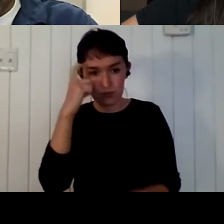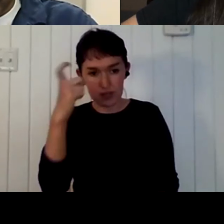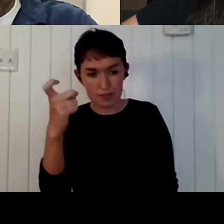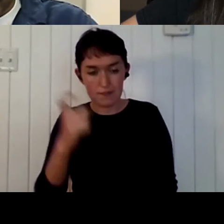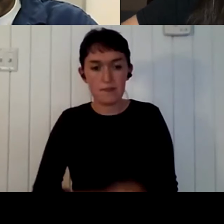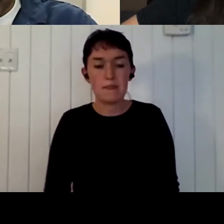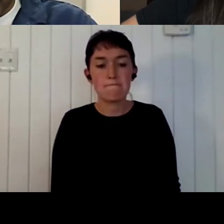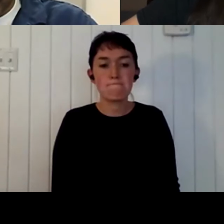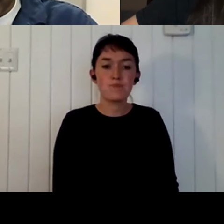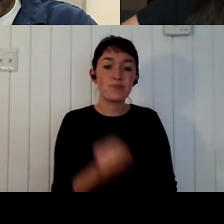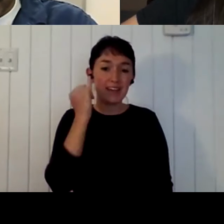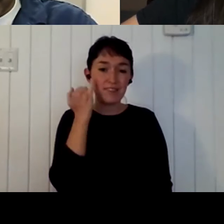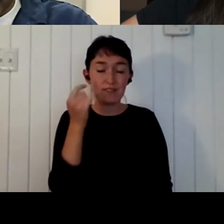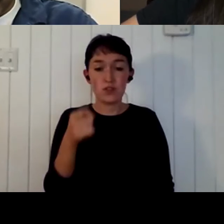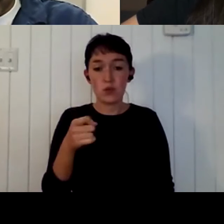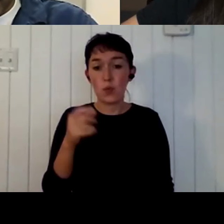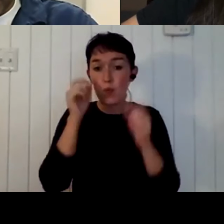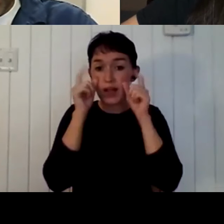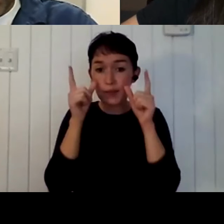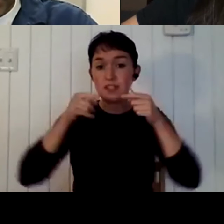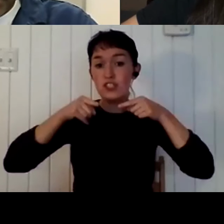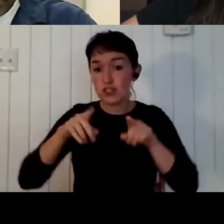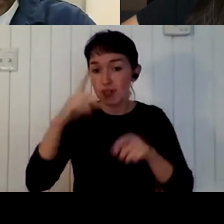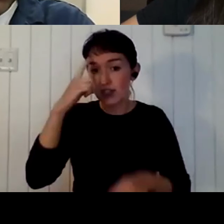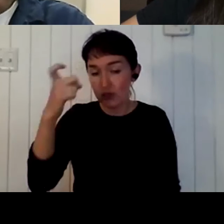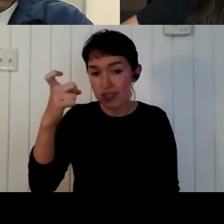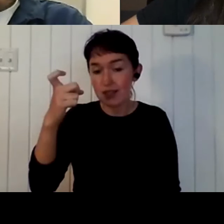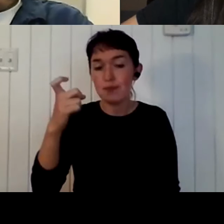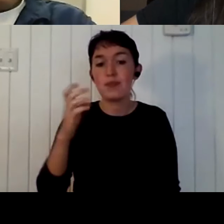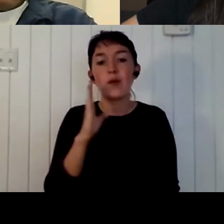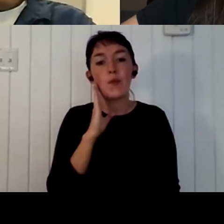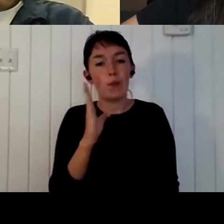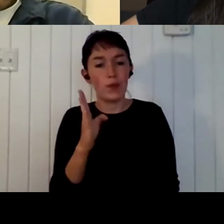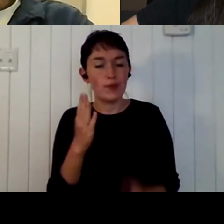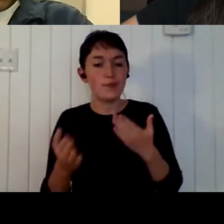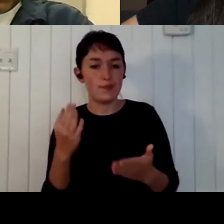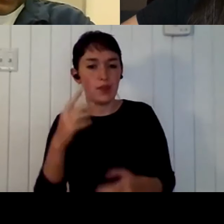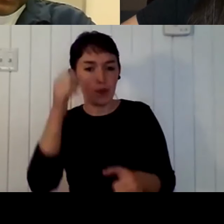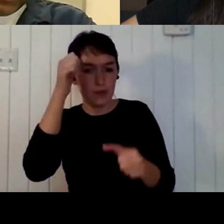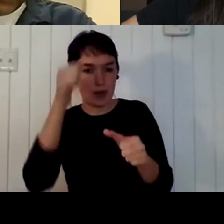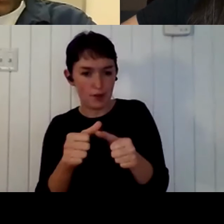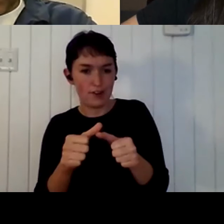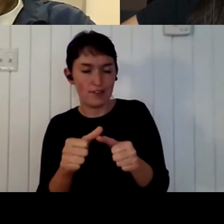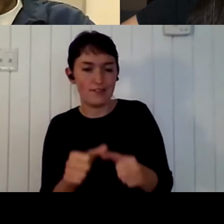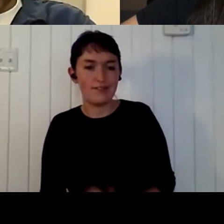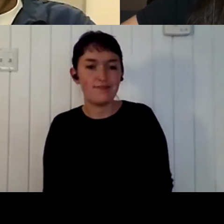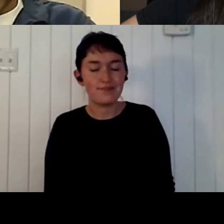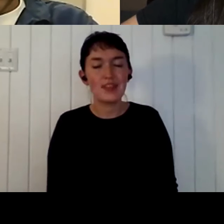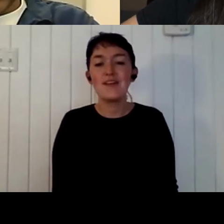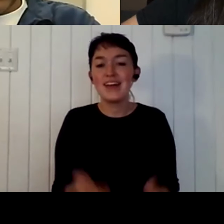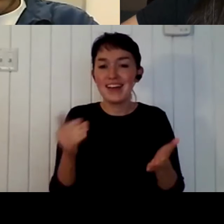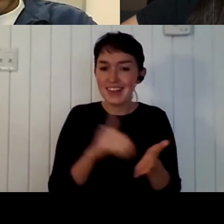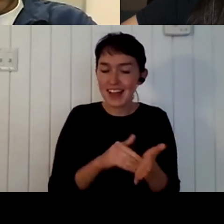dream, you're more likely to remember it because it's sort of what you're just experiencing. Again, there's a lot of questions